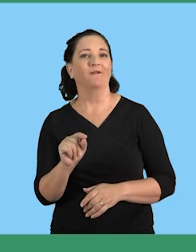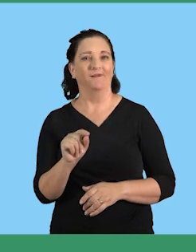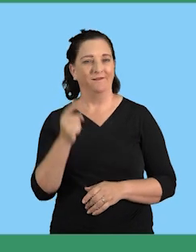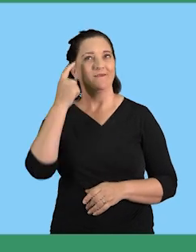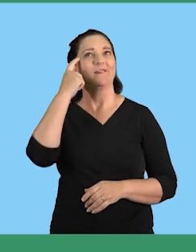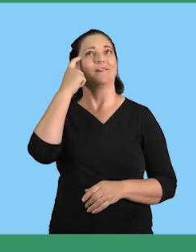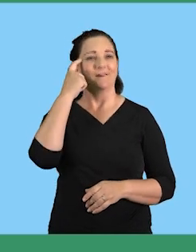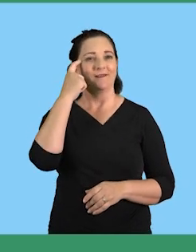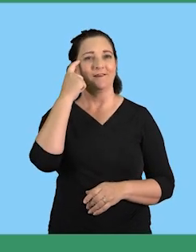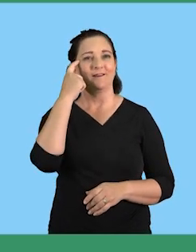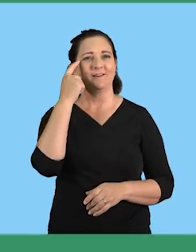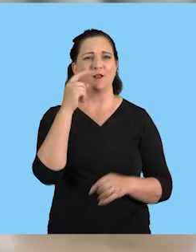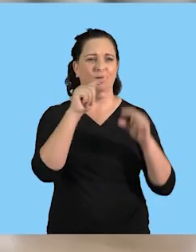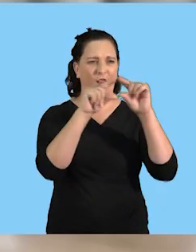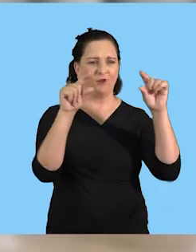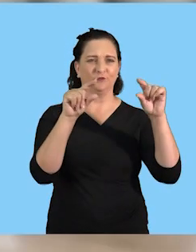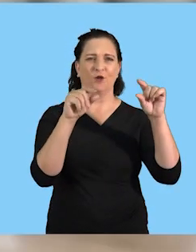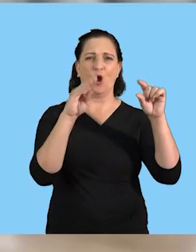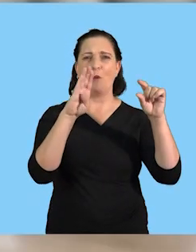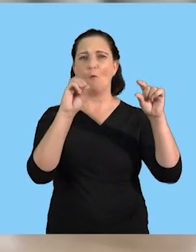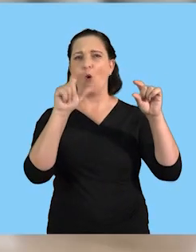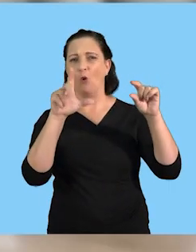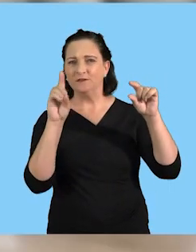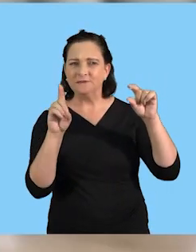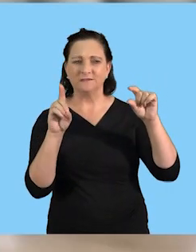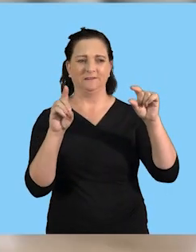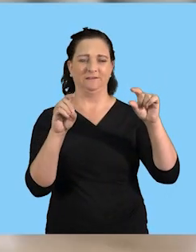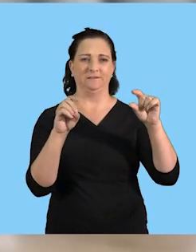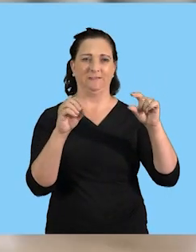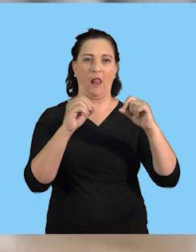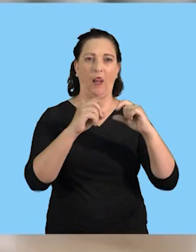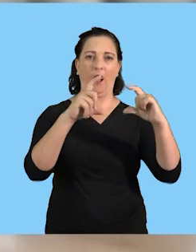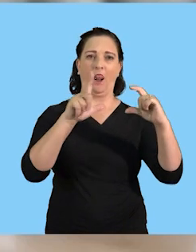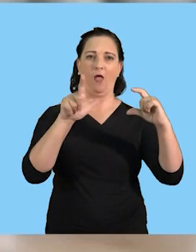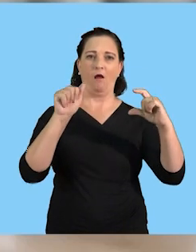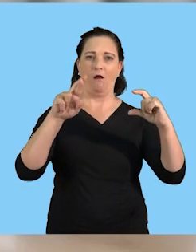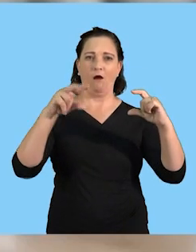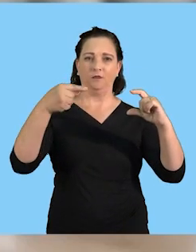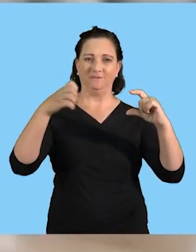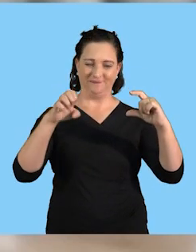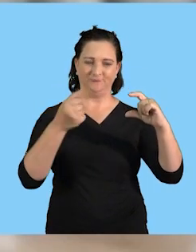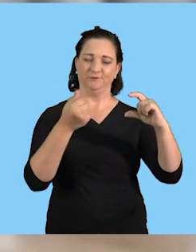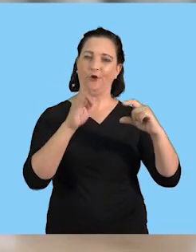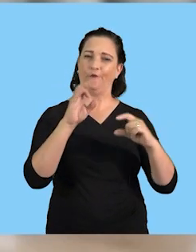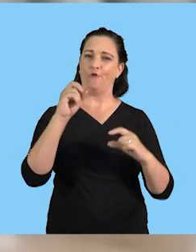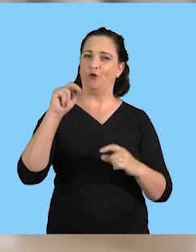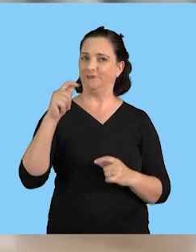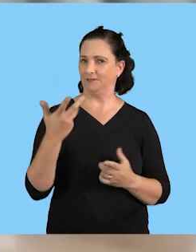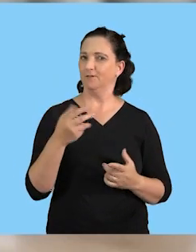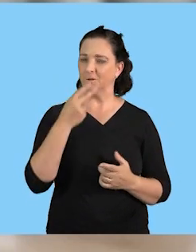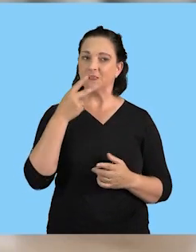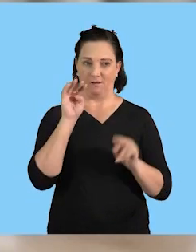imagine a color and bold letters, large font, and like that. So it grabs